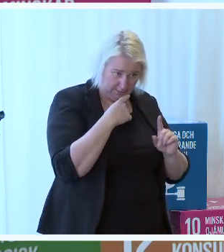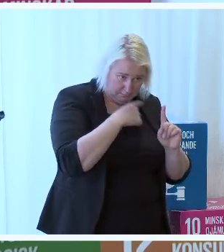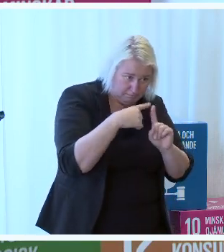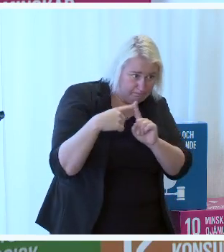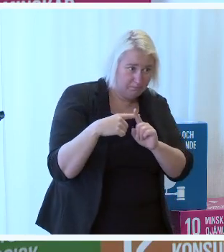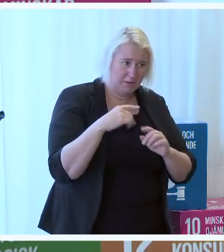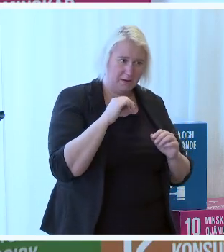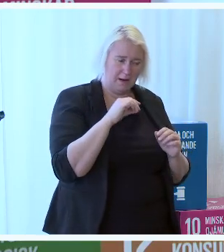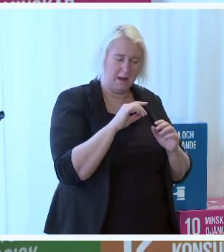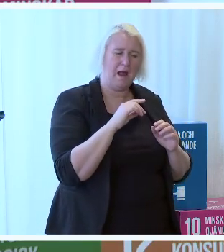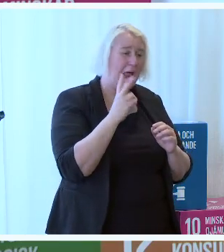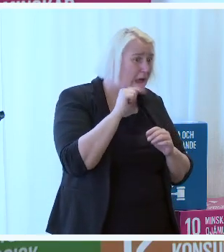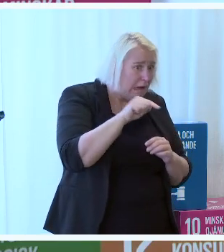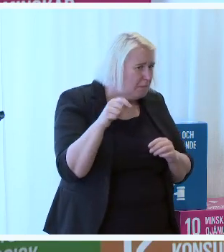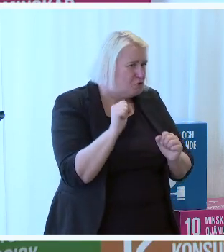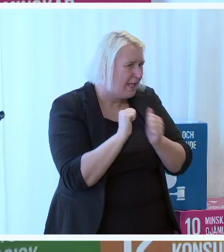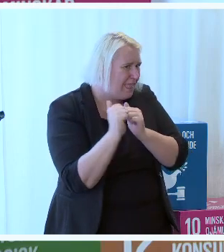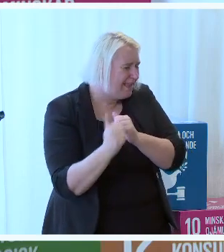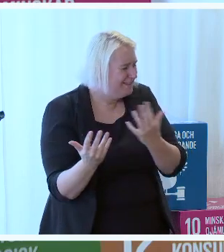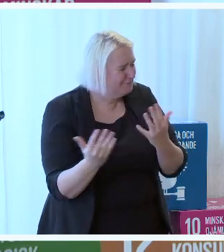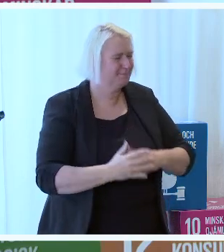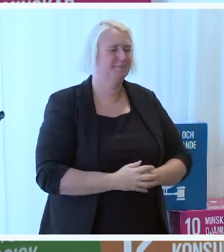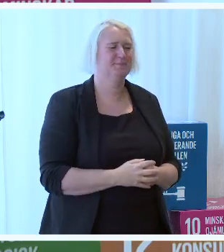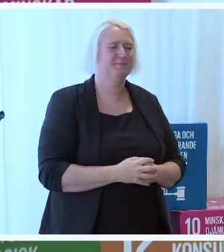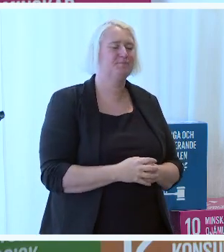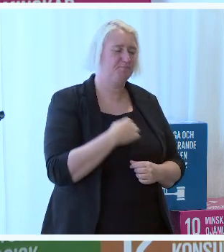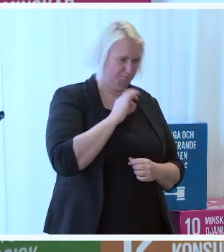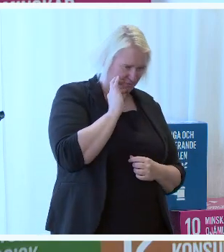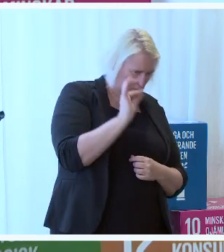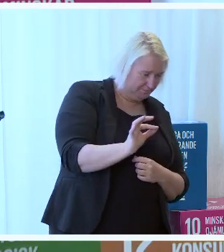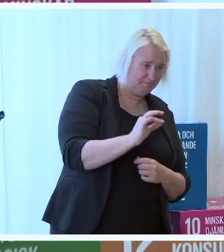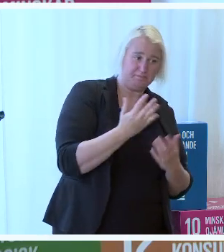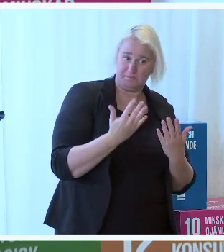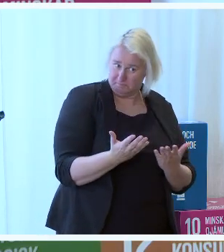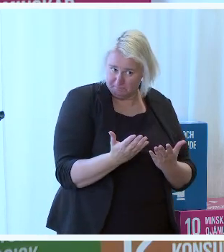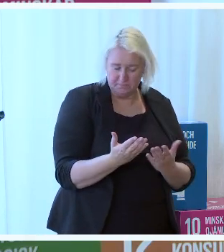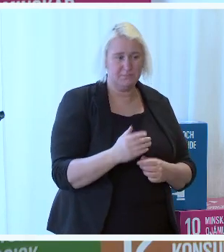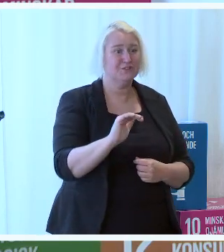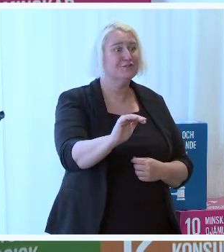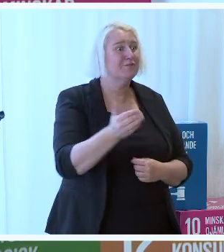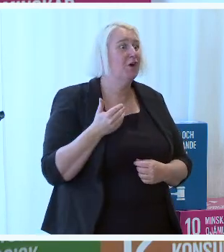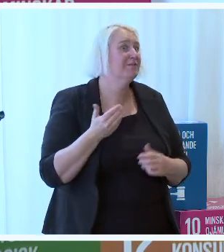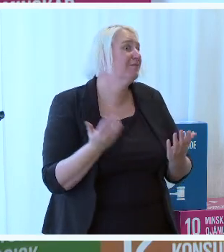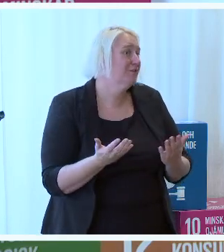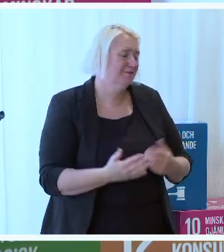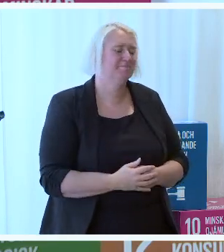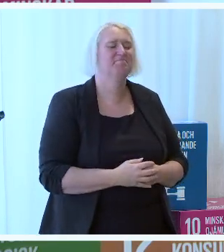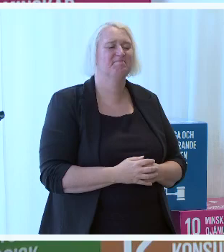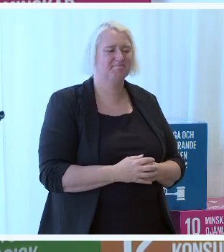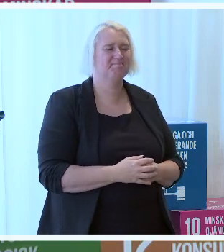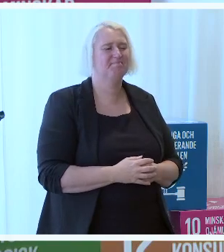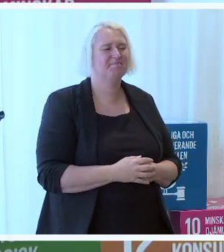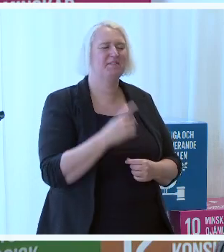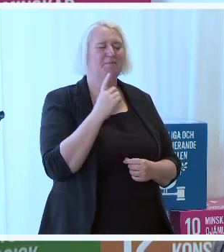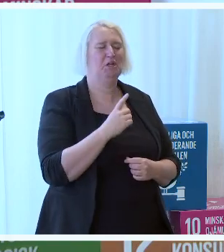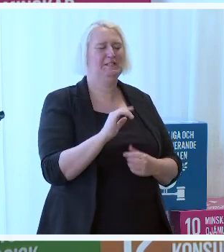make changes. And this particular woman, I was talking to a group of women in a room, and this particular woman, I asked, she was quiet and wasn't talking,